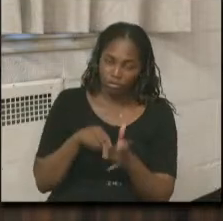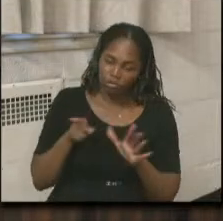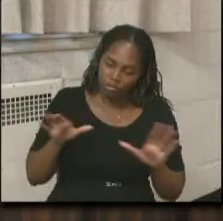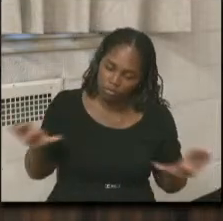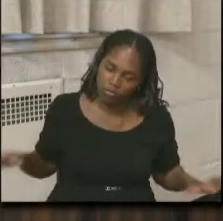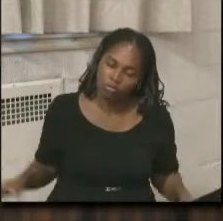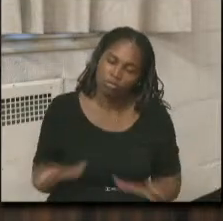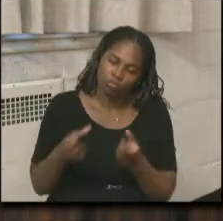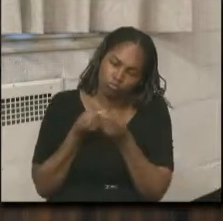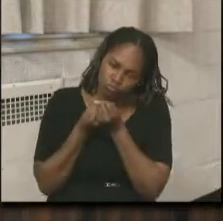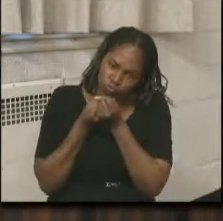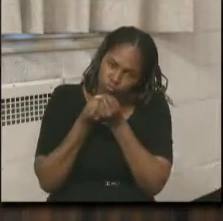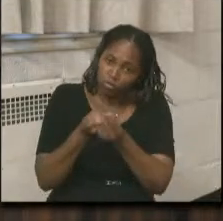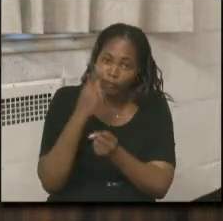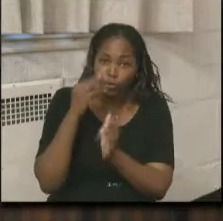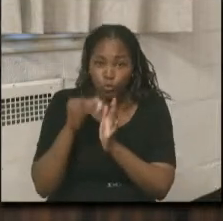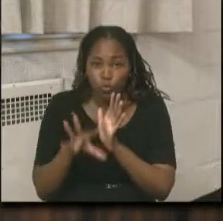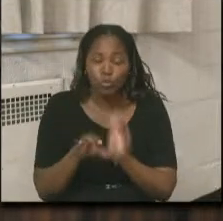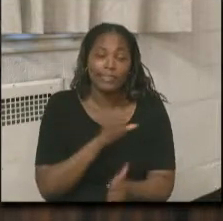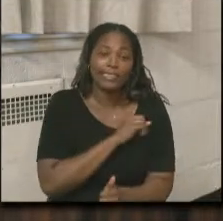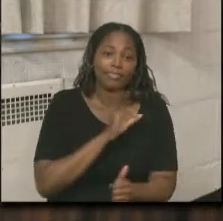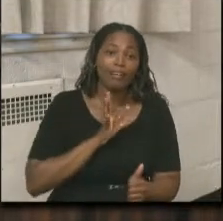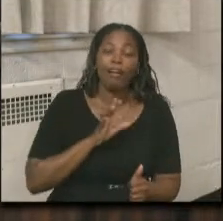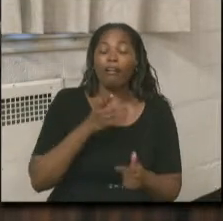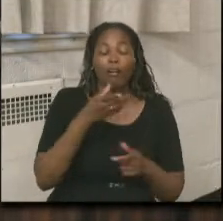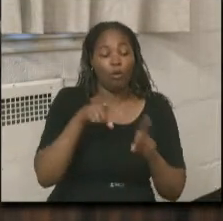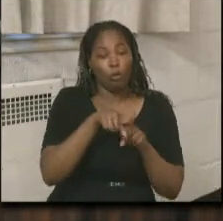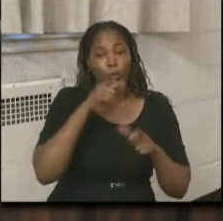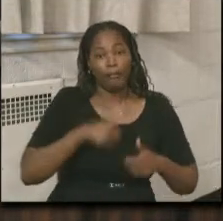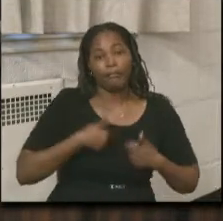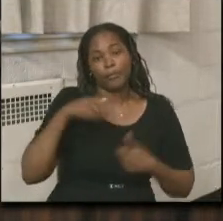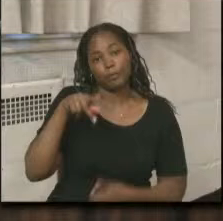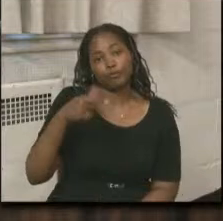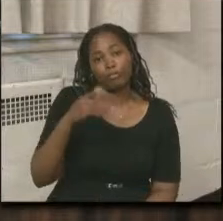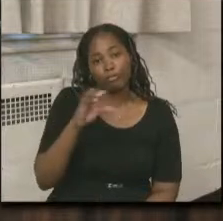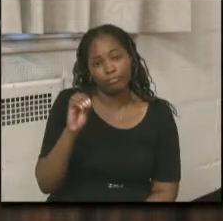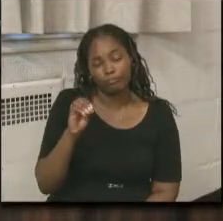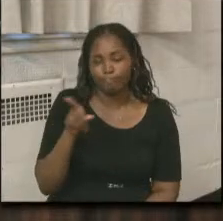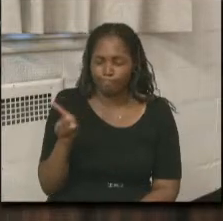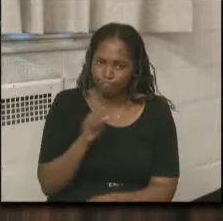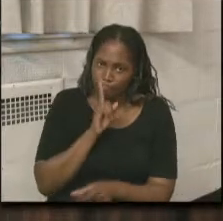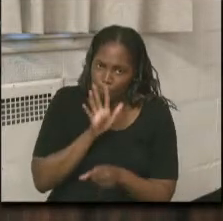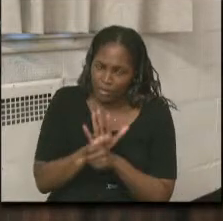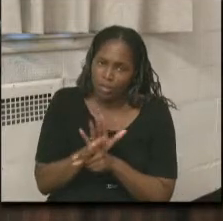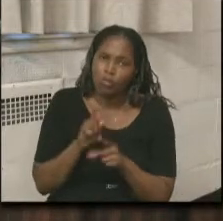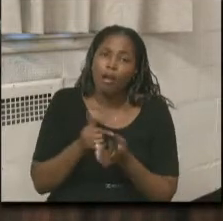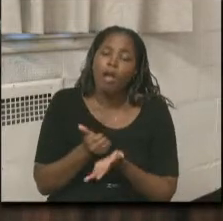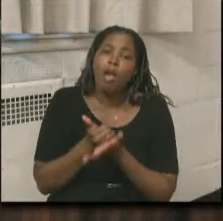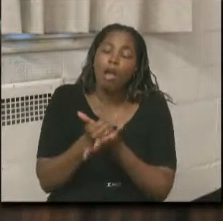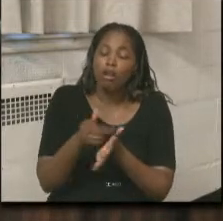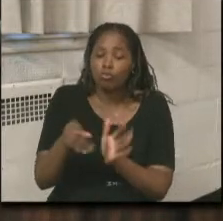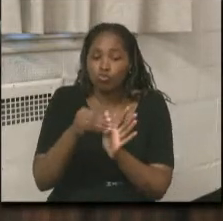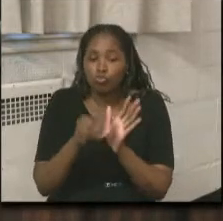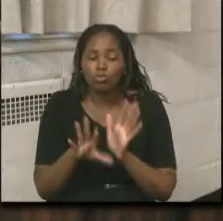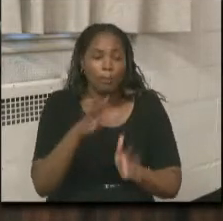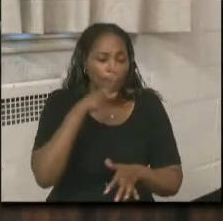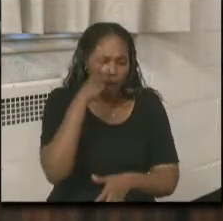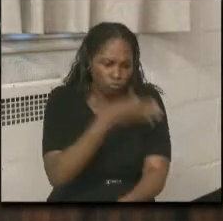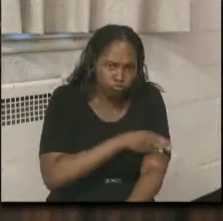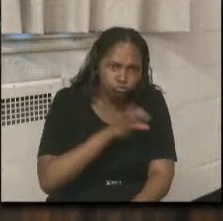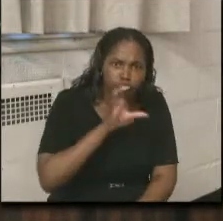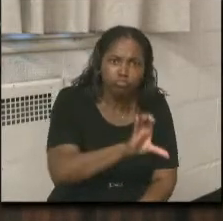students, staff, and residents of Prince George's County. Your commitment to empowering students and their parents through equitable access to